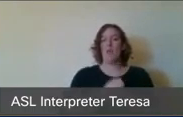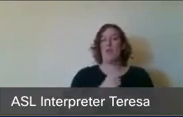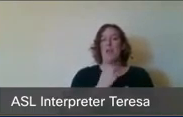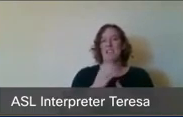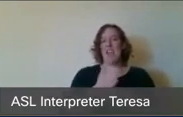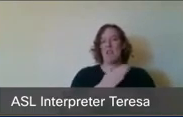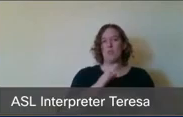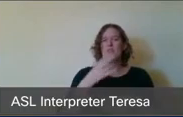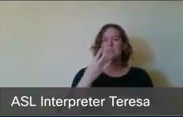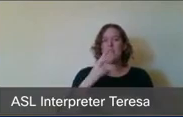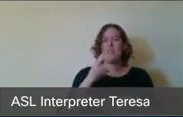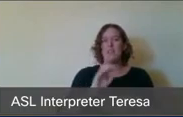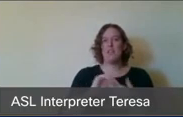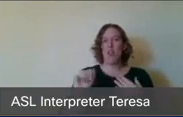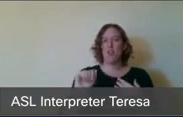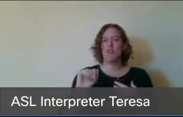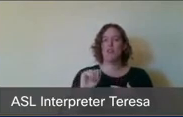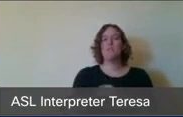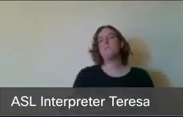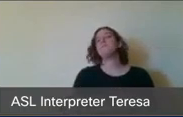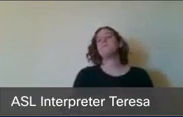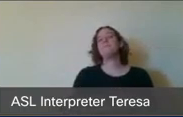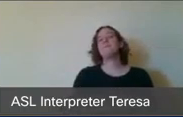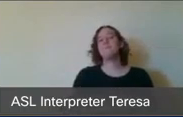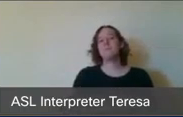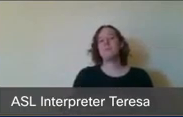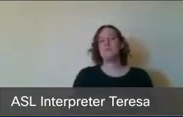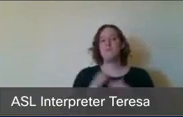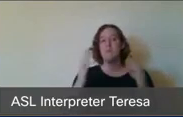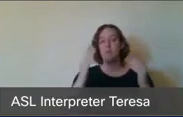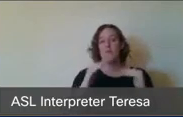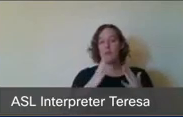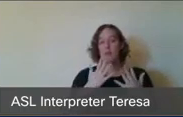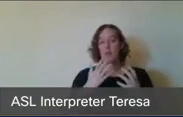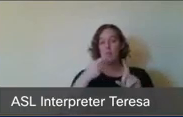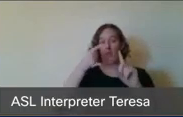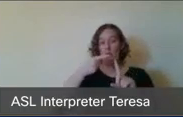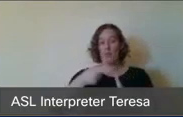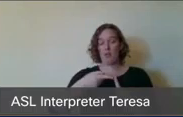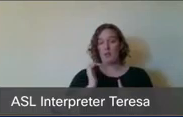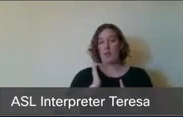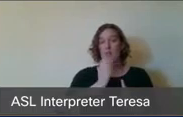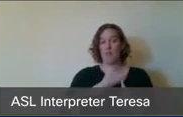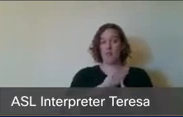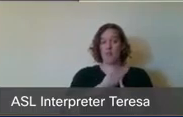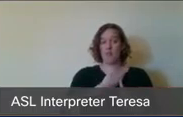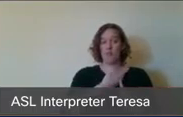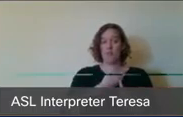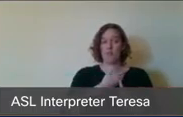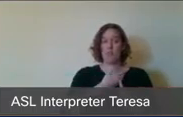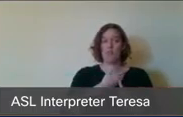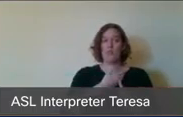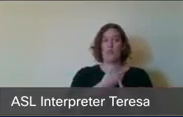$17.63. Okay. Next, I'd like to highlight our transit pre-ETS